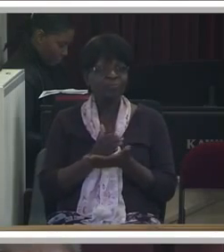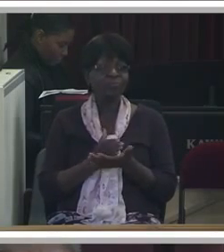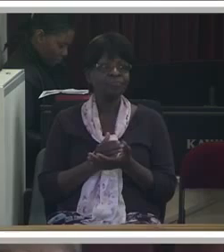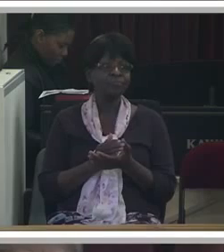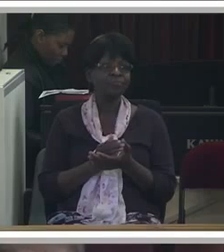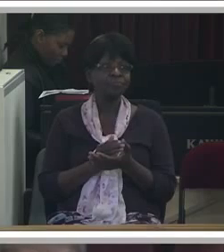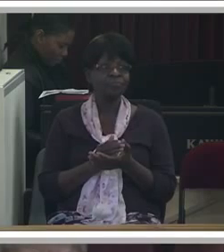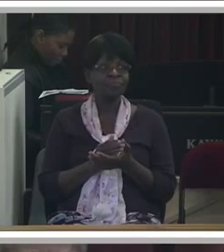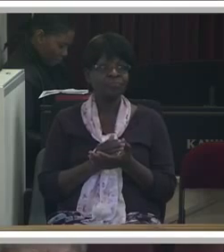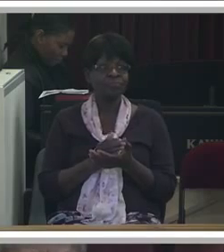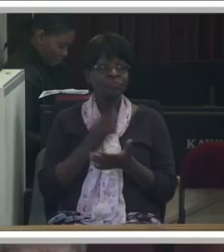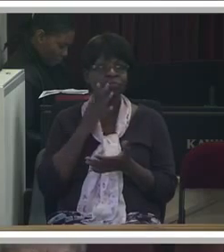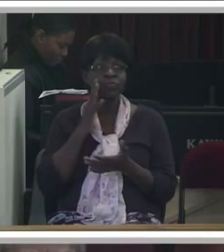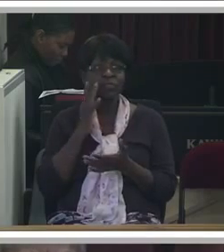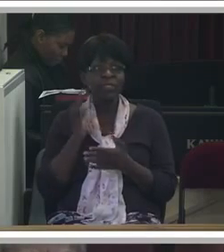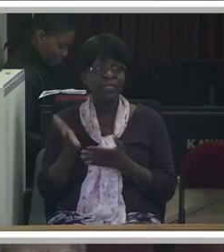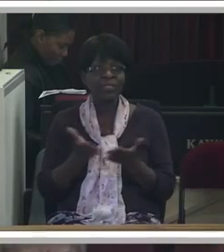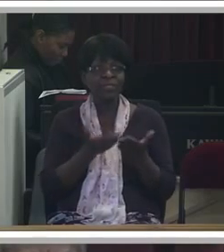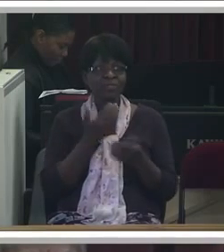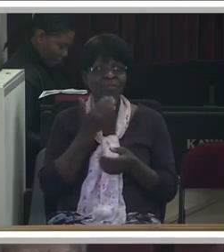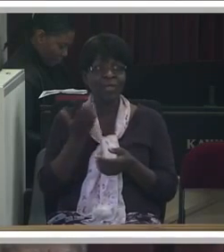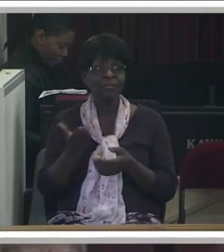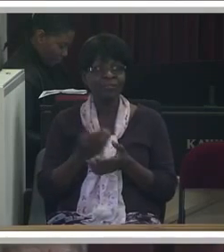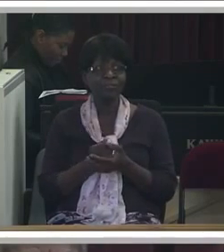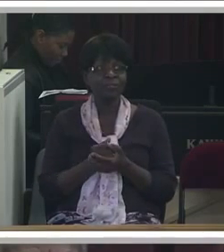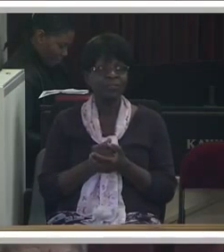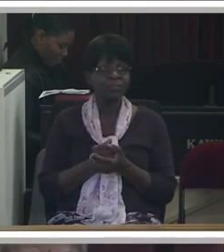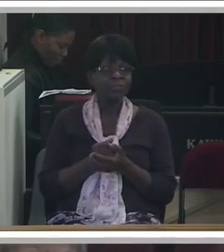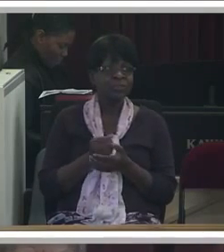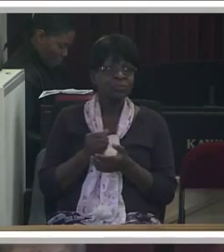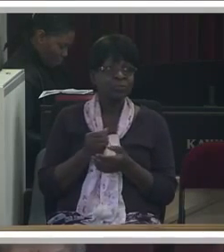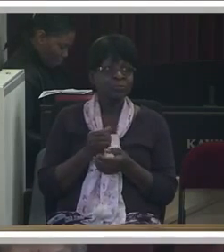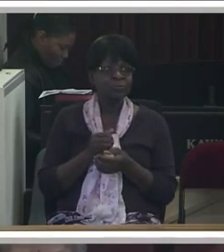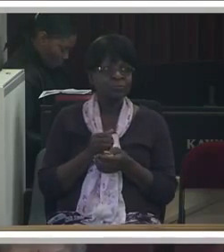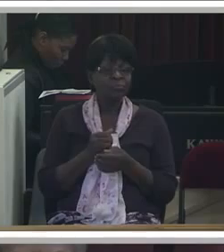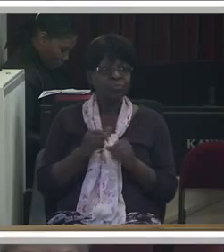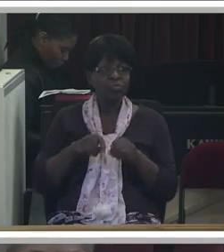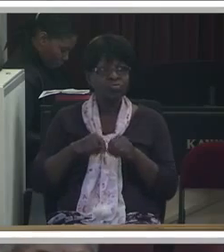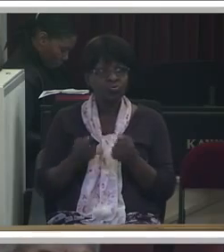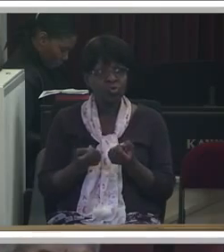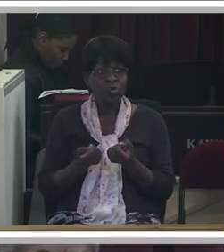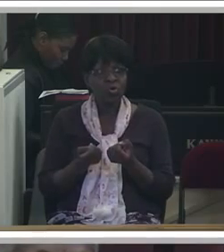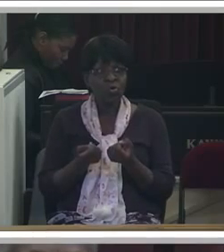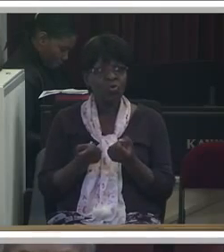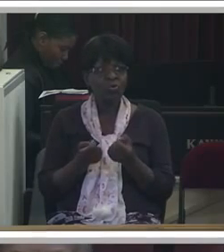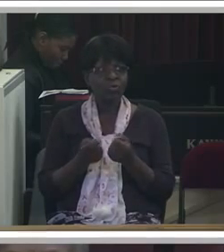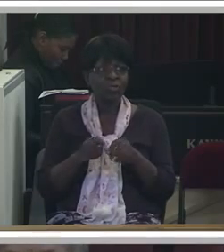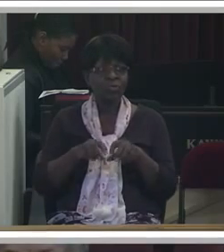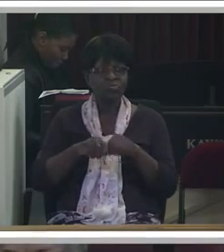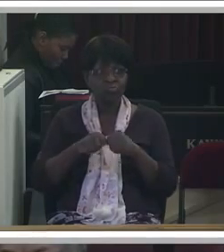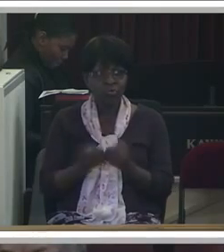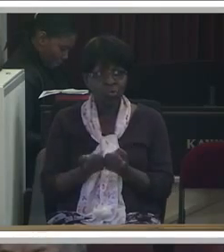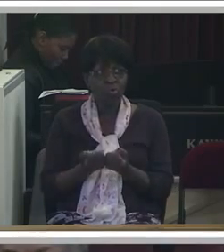And when he had given thanks, he breaketh. I want you to note that word.